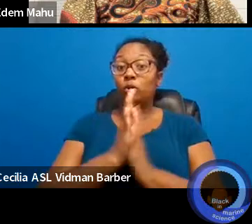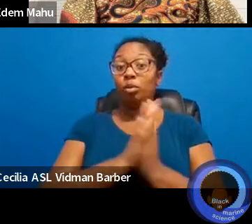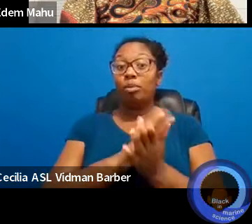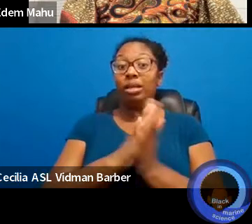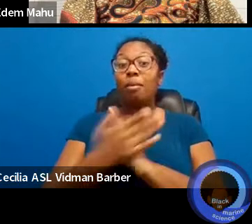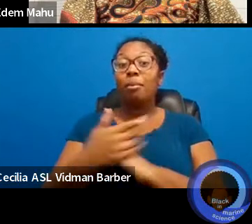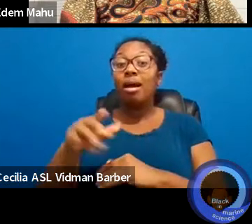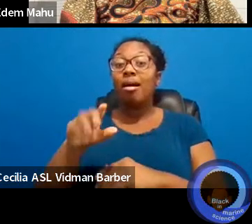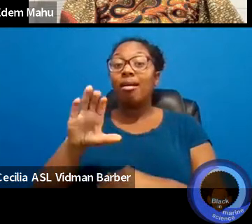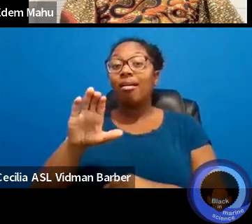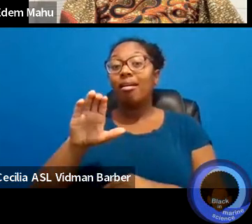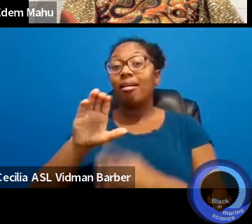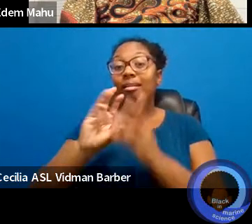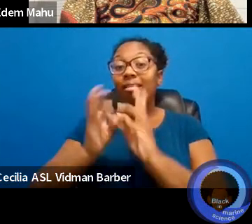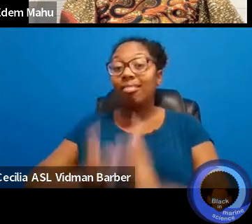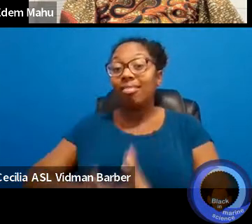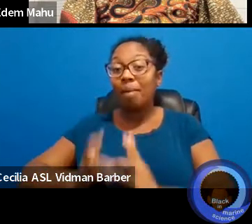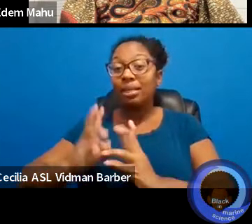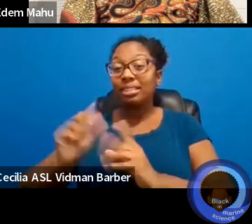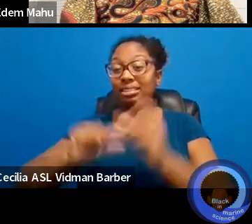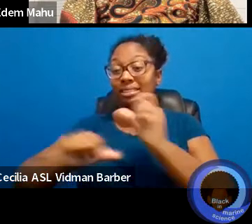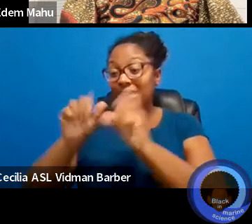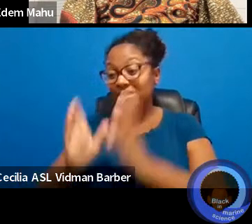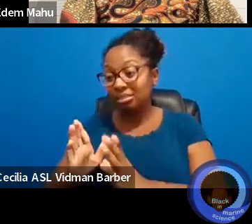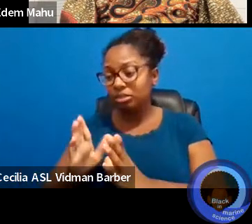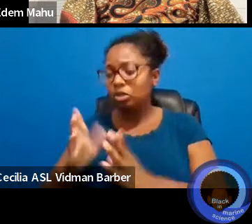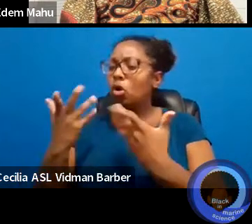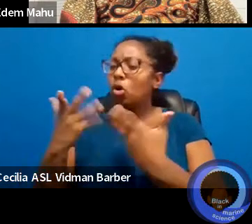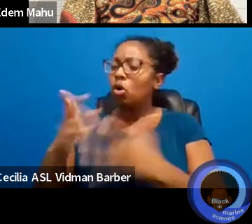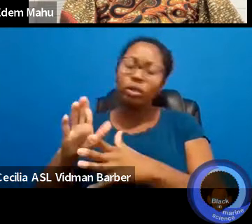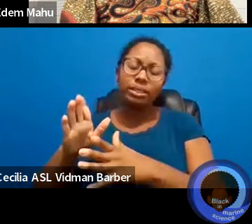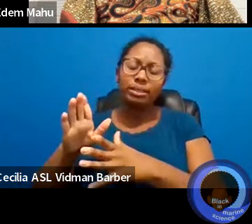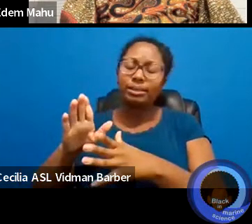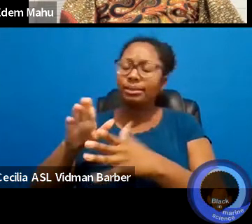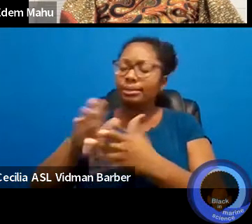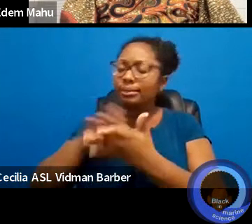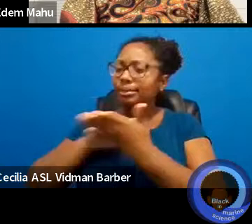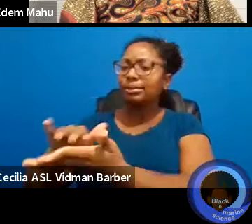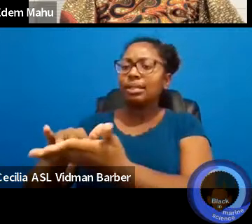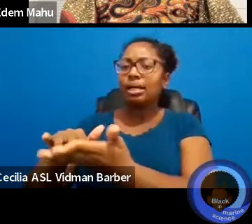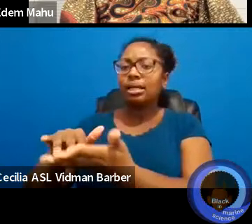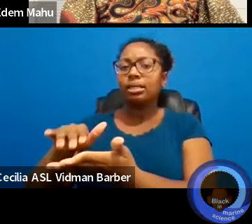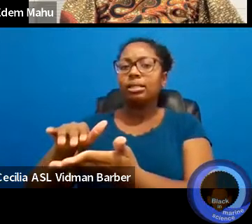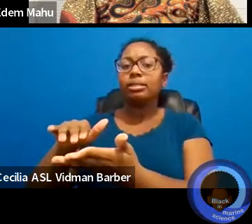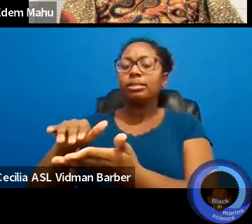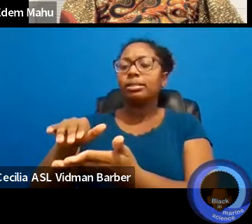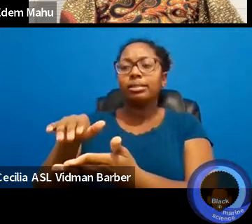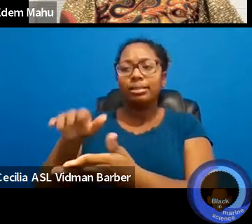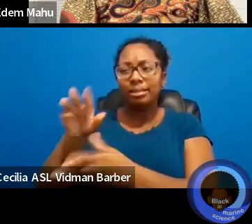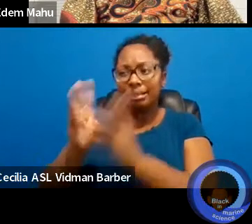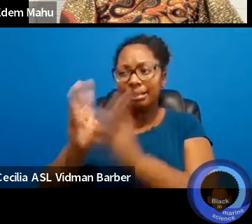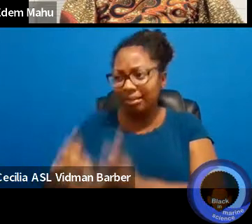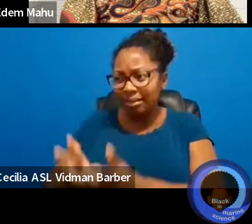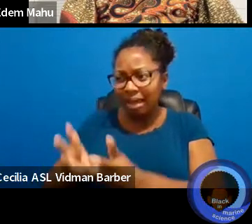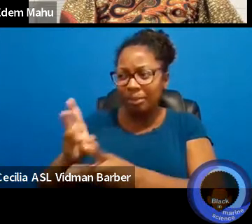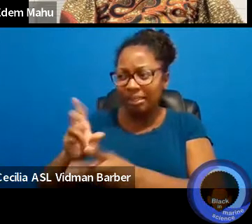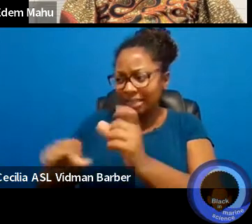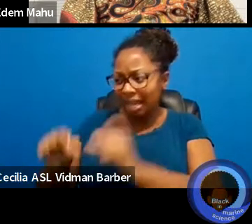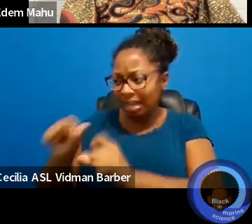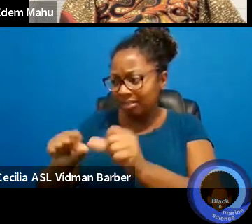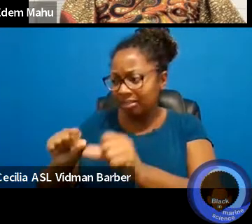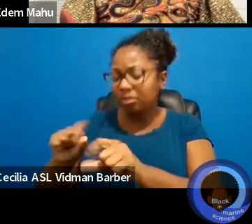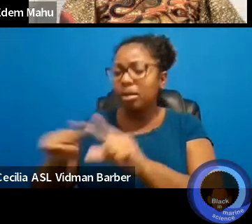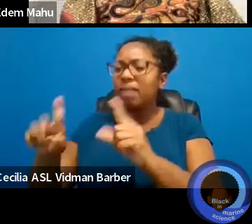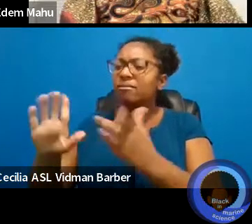scientist. And I had already started a master's degree program in climate change at the University of Nairobi. But after completing my first